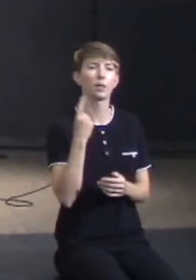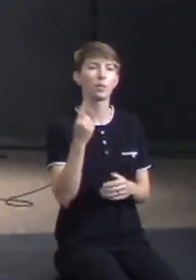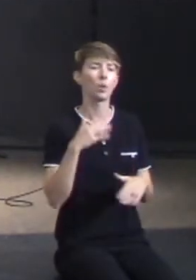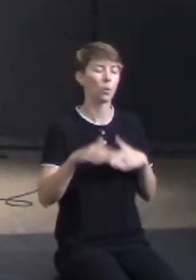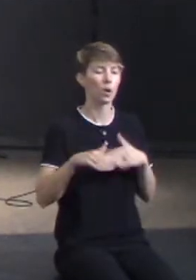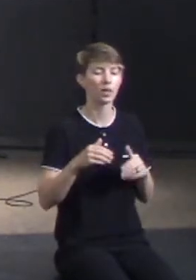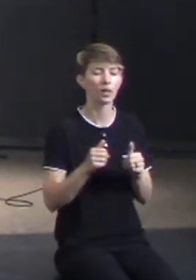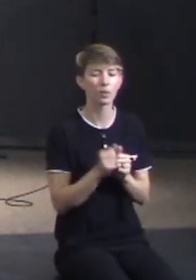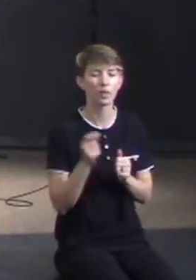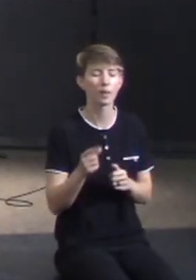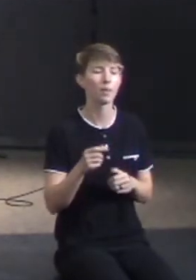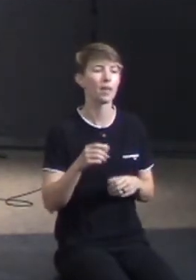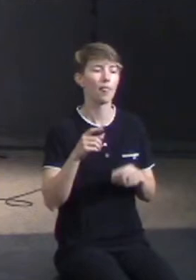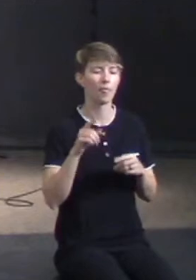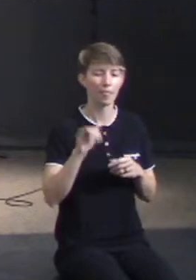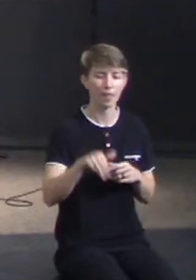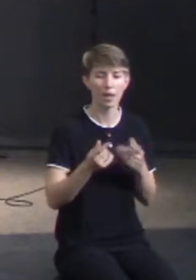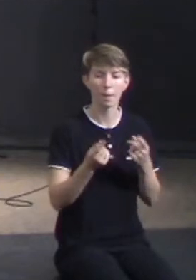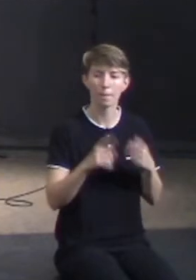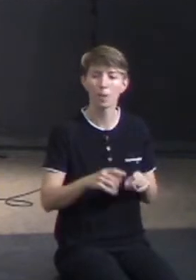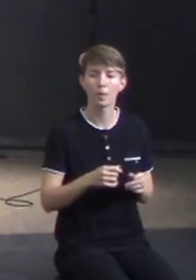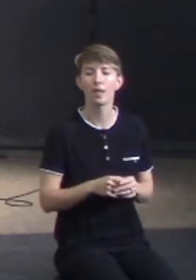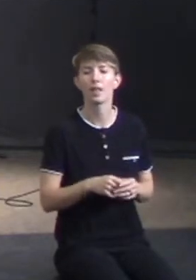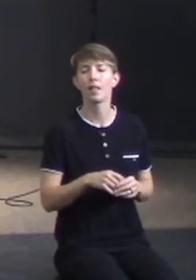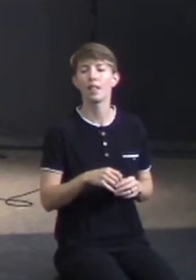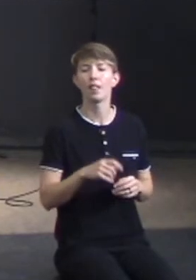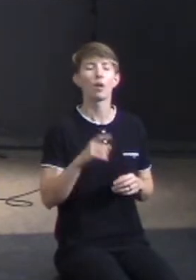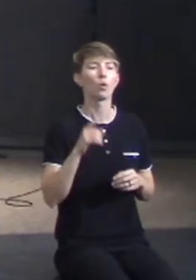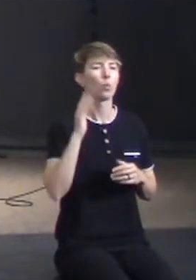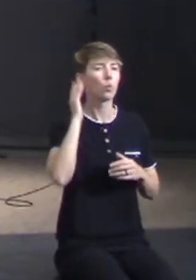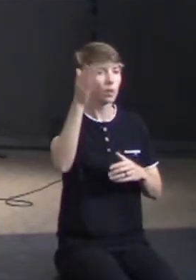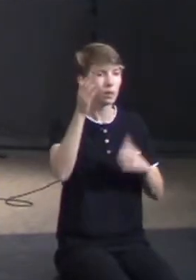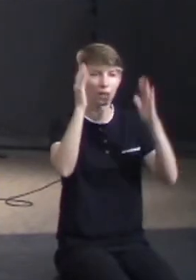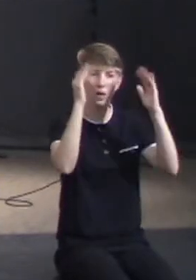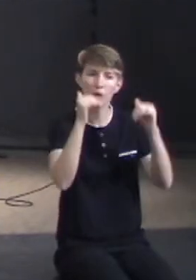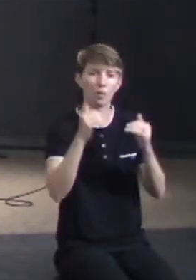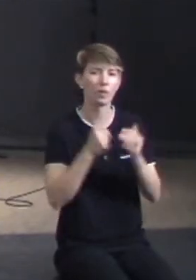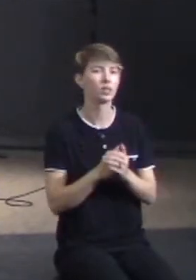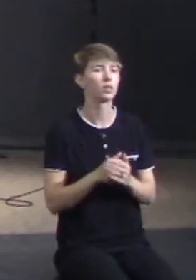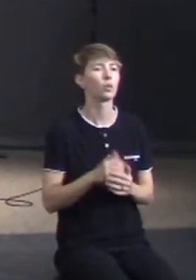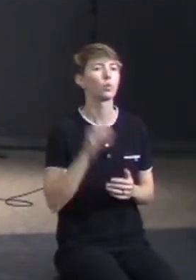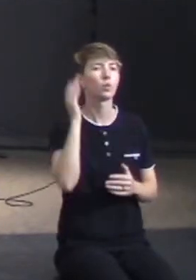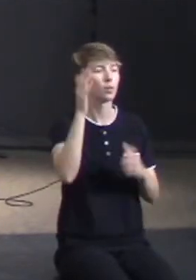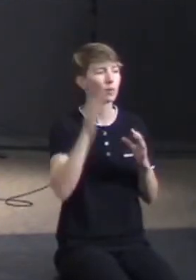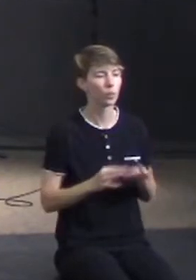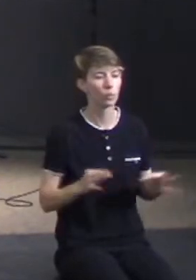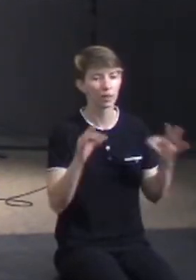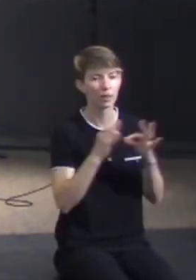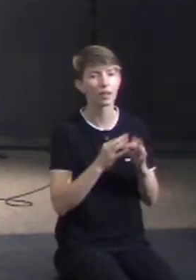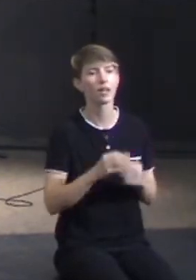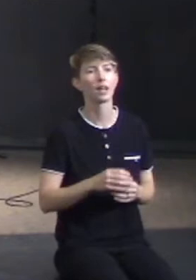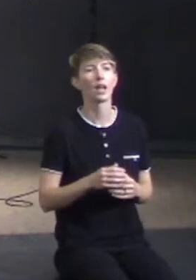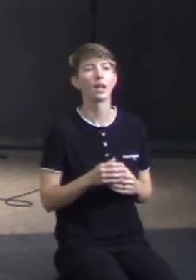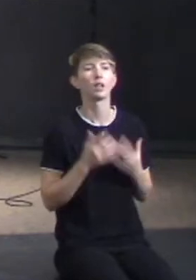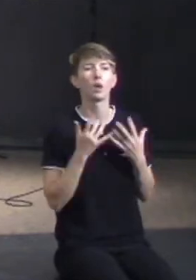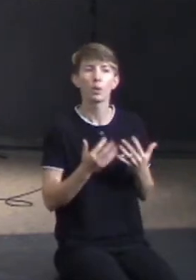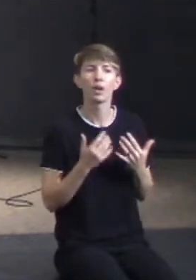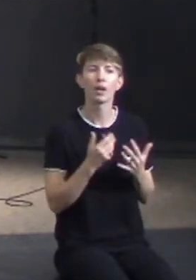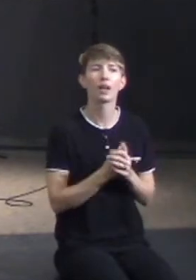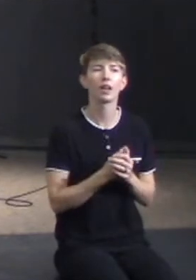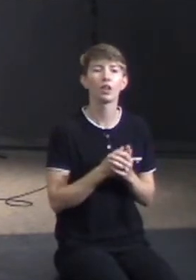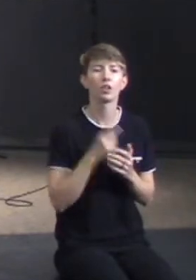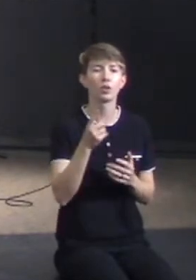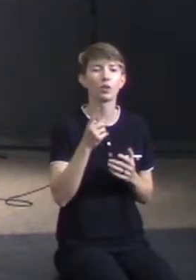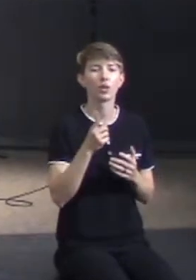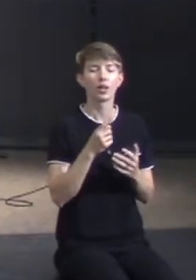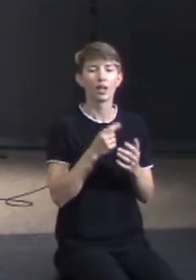walking with them in this season, that there is going to be a hope, that there's going to be it's going to be worth it, that you hang on not because you're guaranteed riches